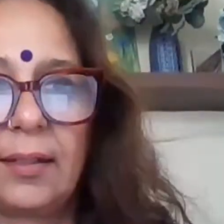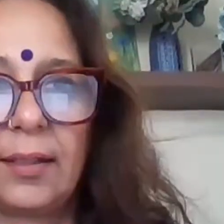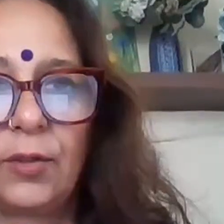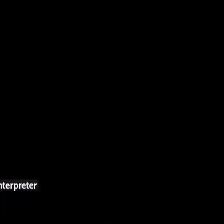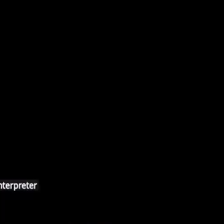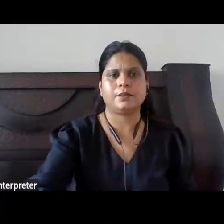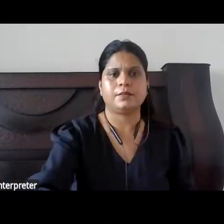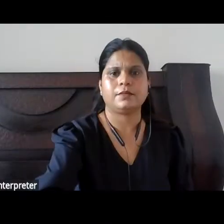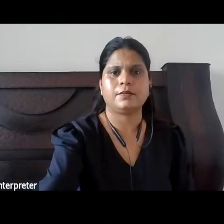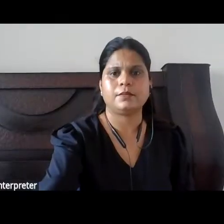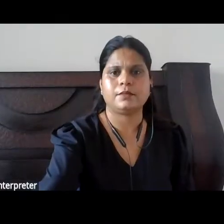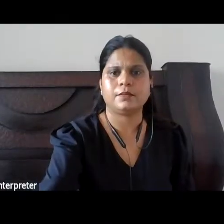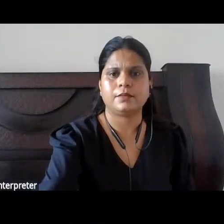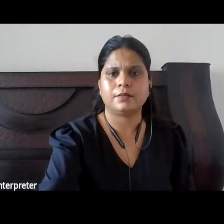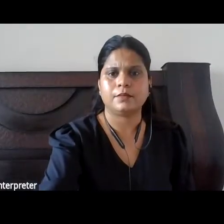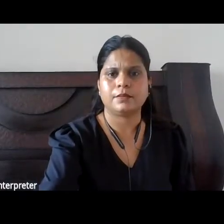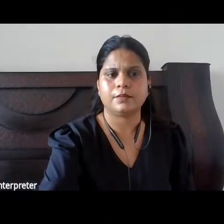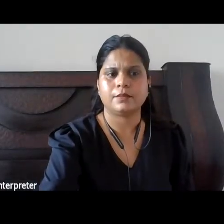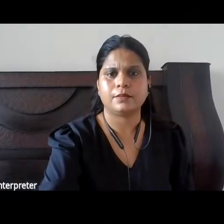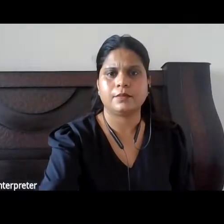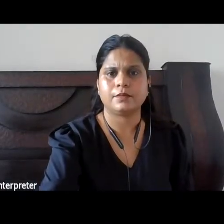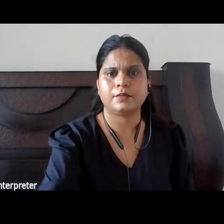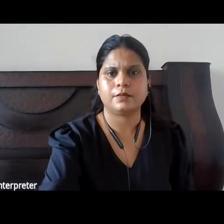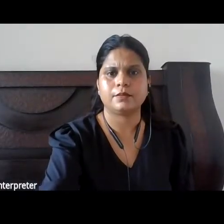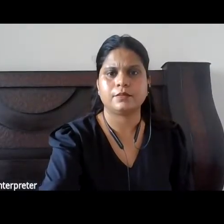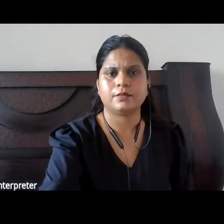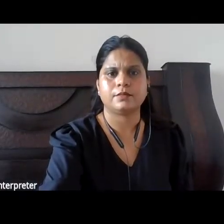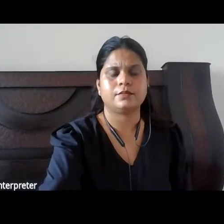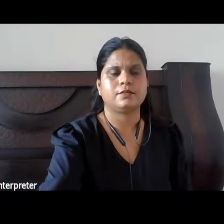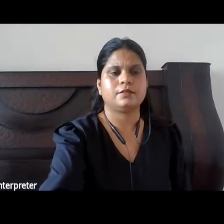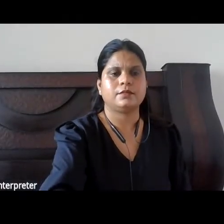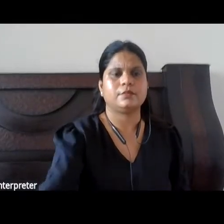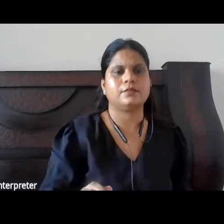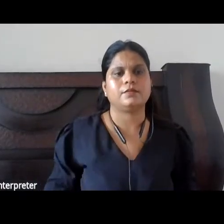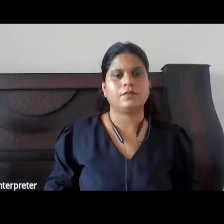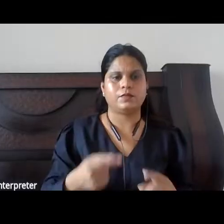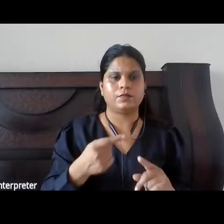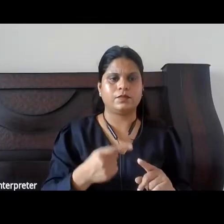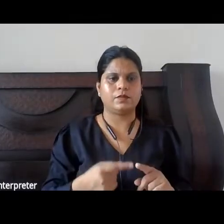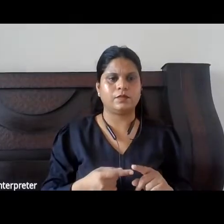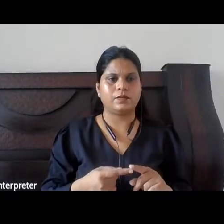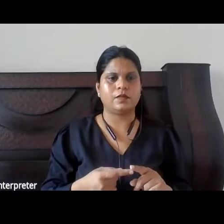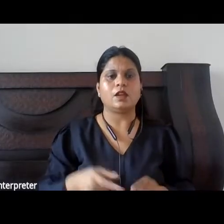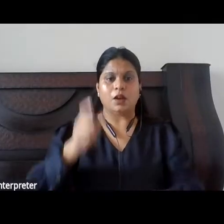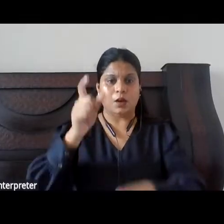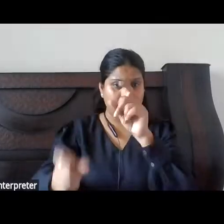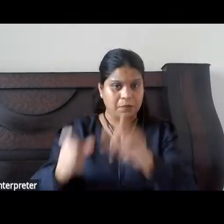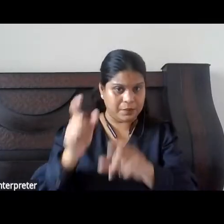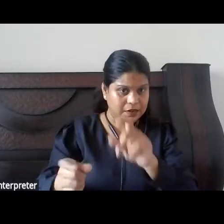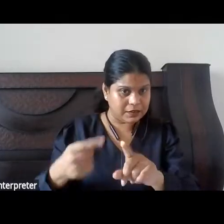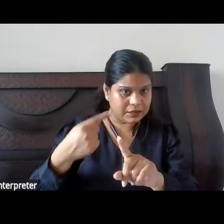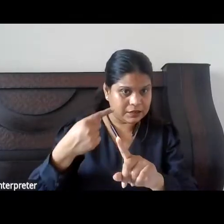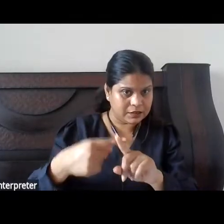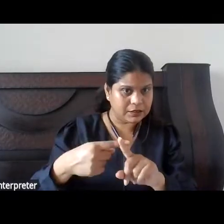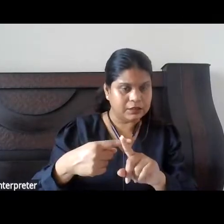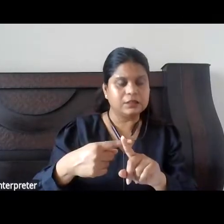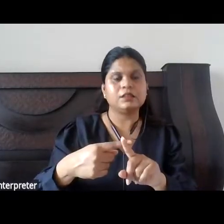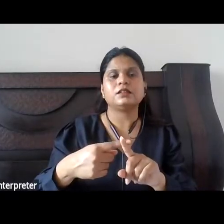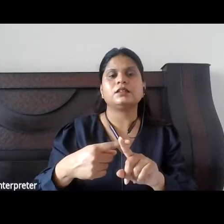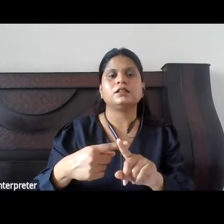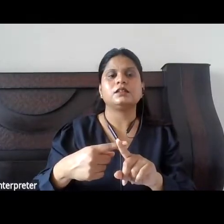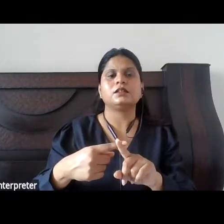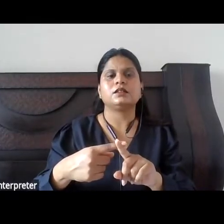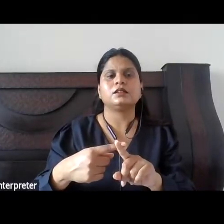And, for maybe perhaps for the training, but for enumerators and for the script and the